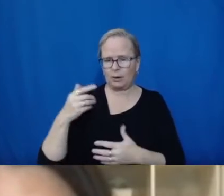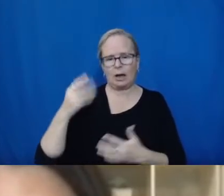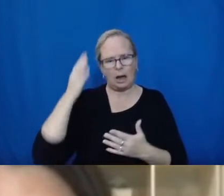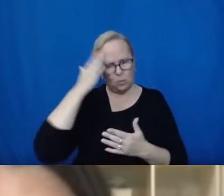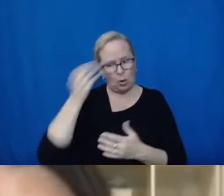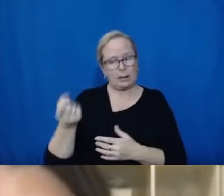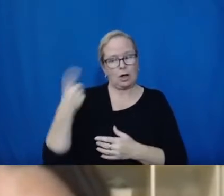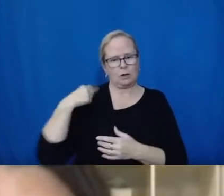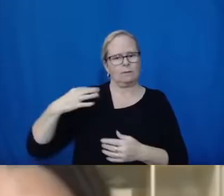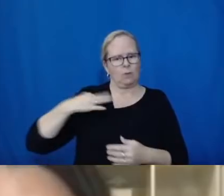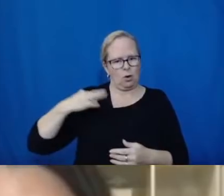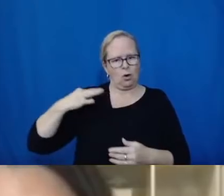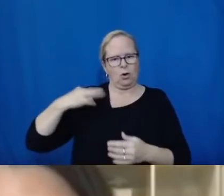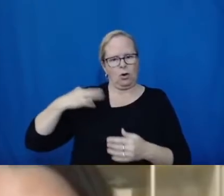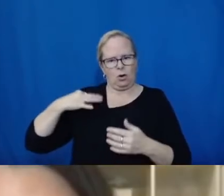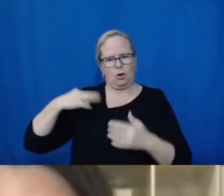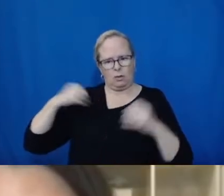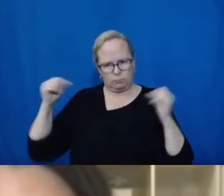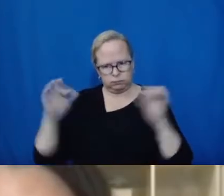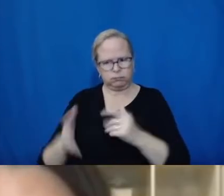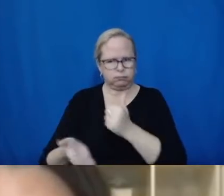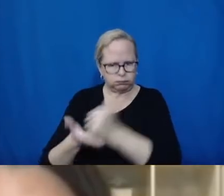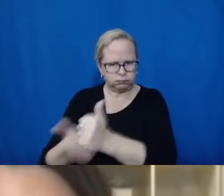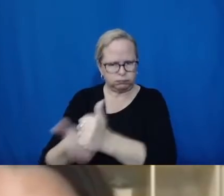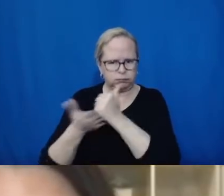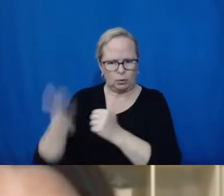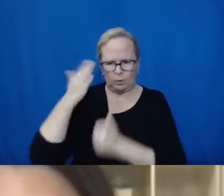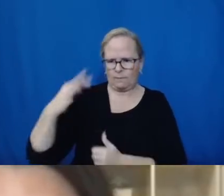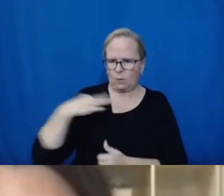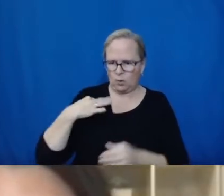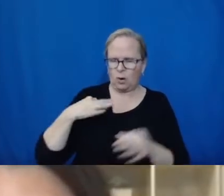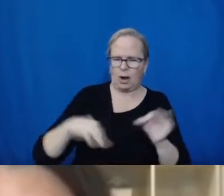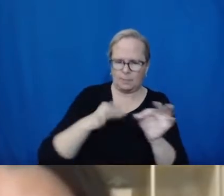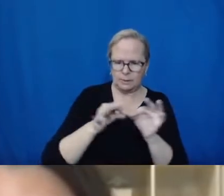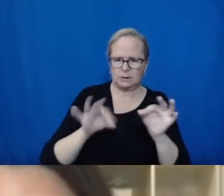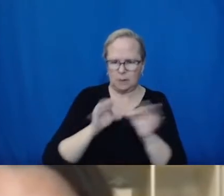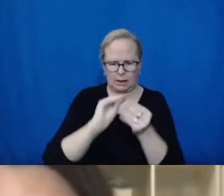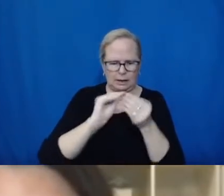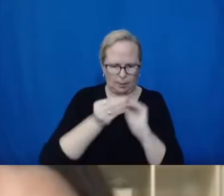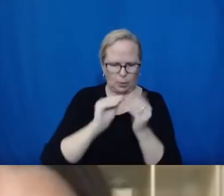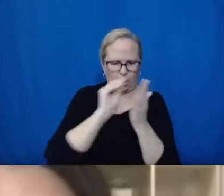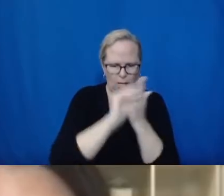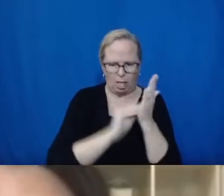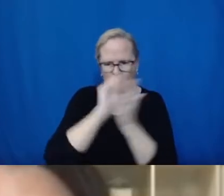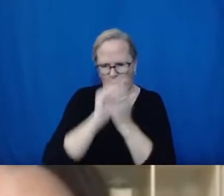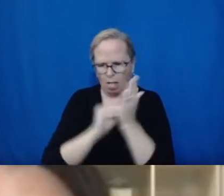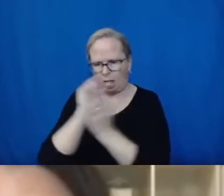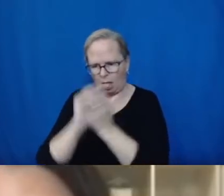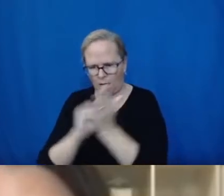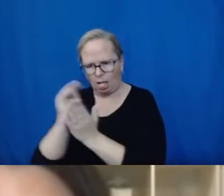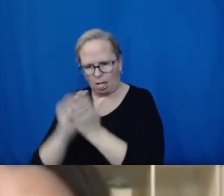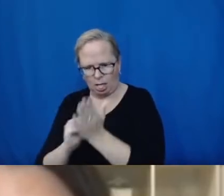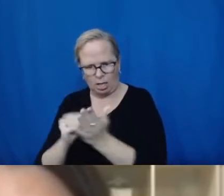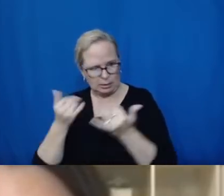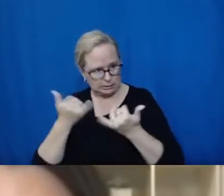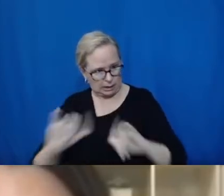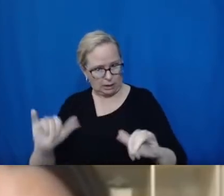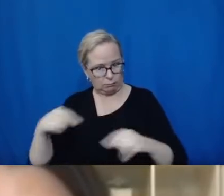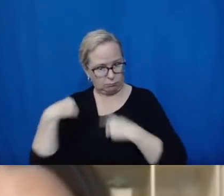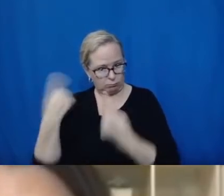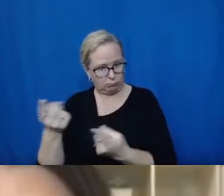volunteer-heavy effort to update so many times a day, which you guys have still been doing with